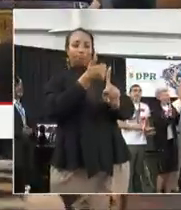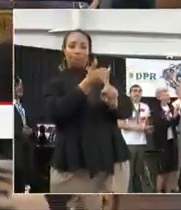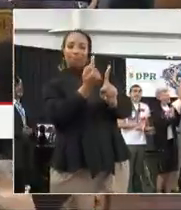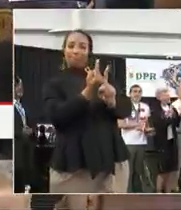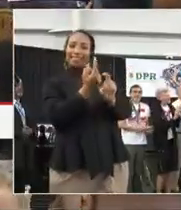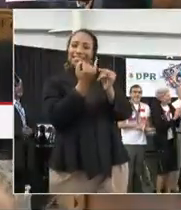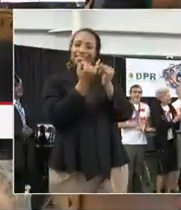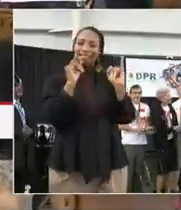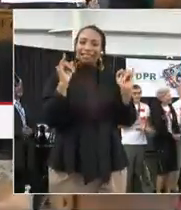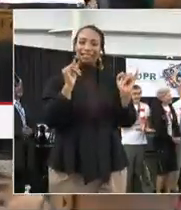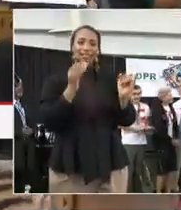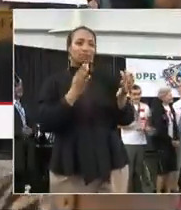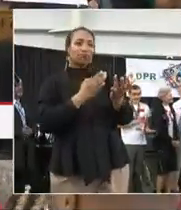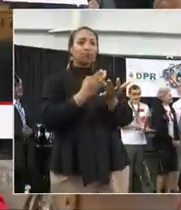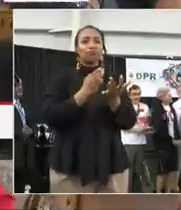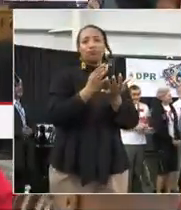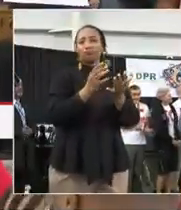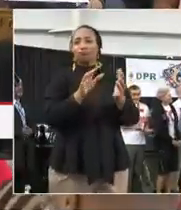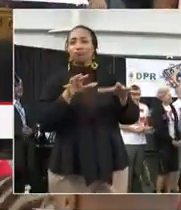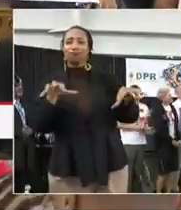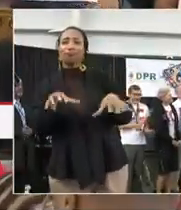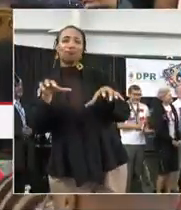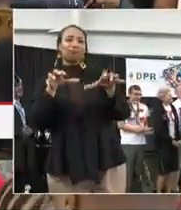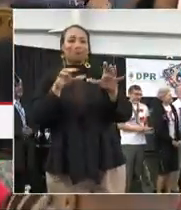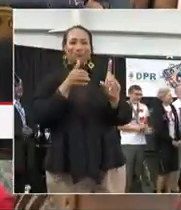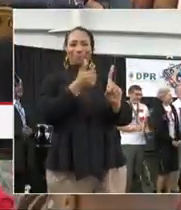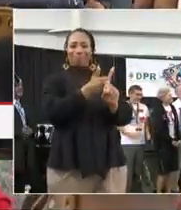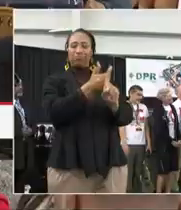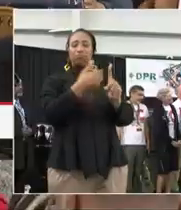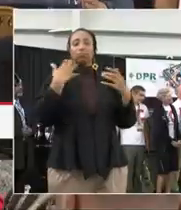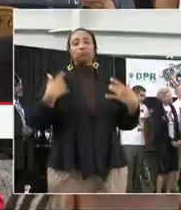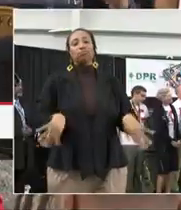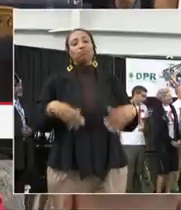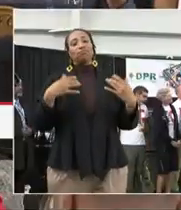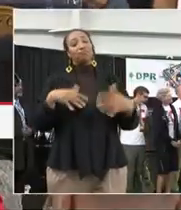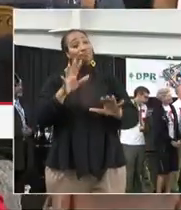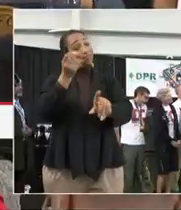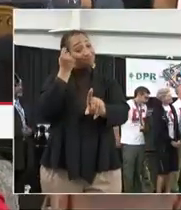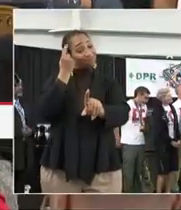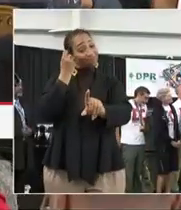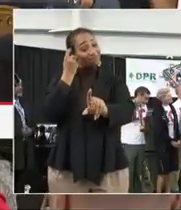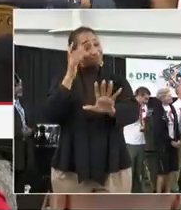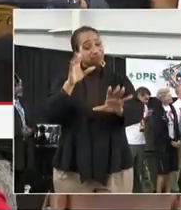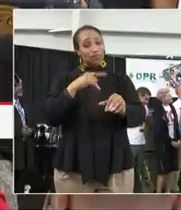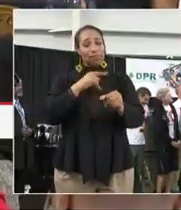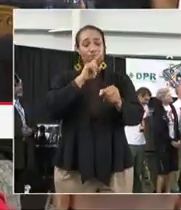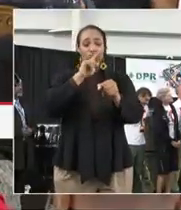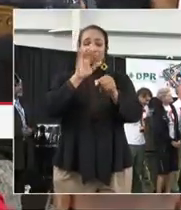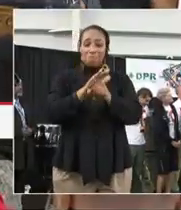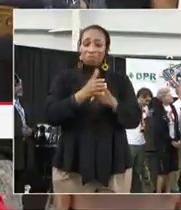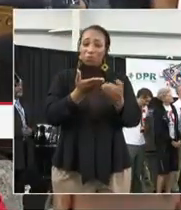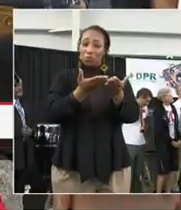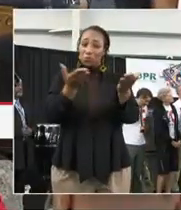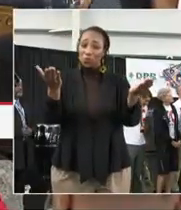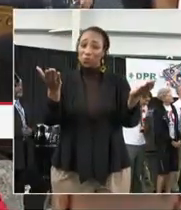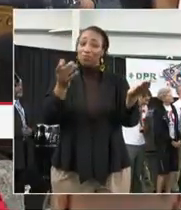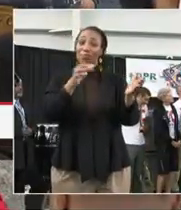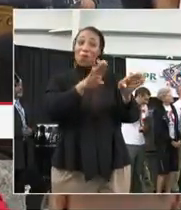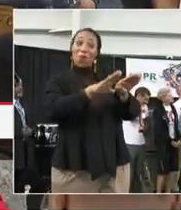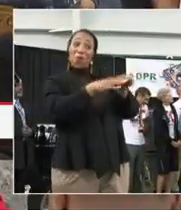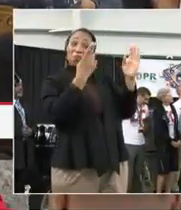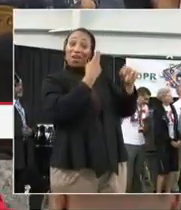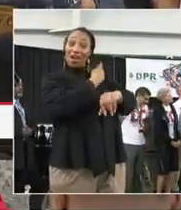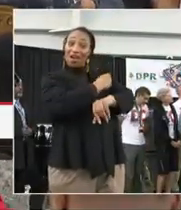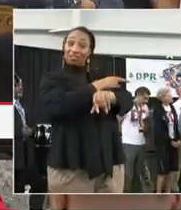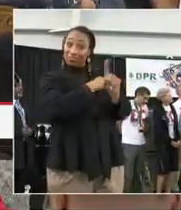I just got to tell you that I made a promise to open a hospital full service in Ward 8, and Senior